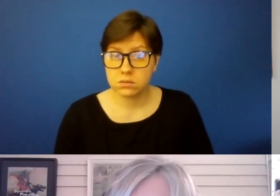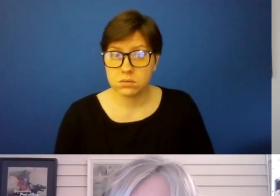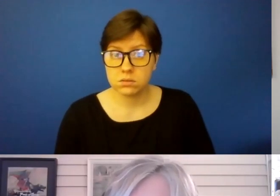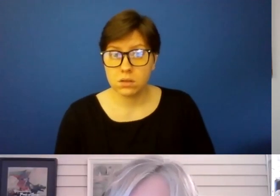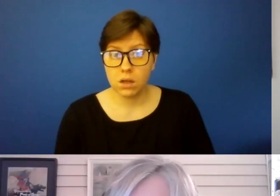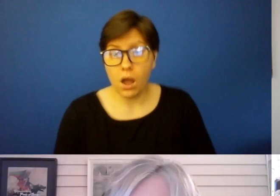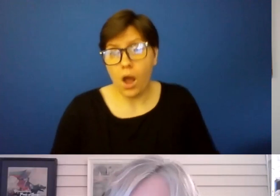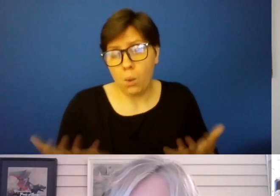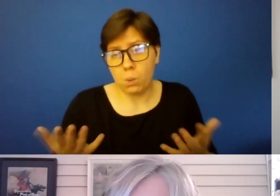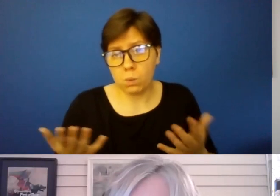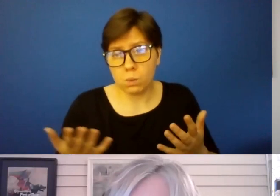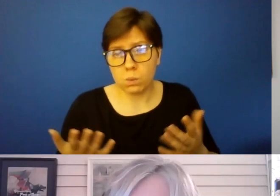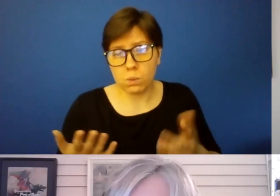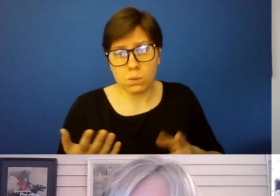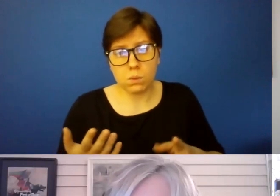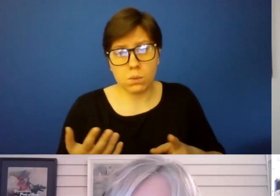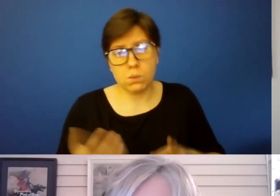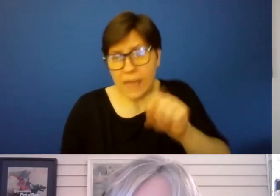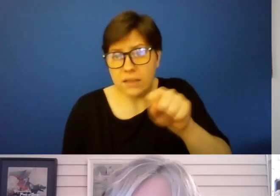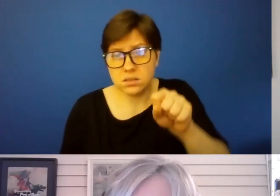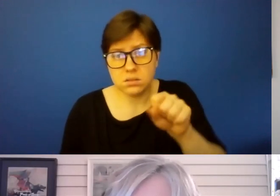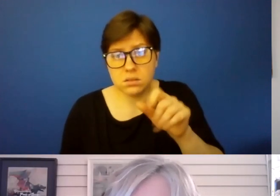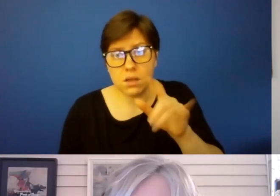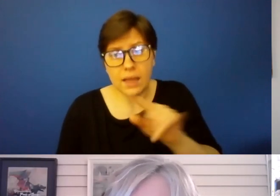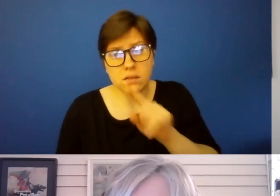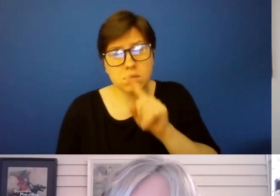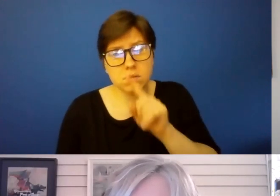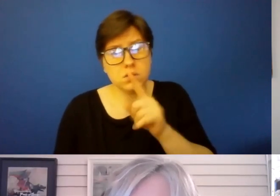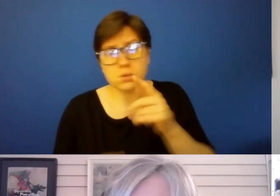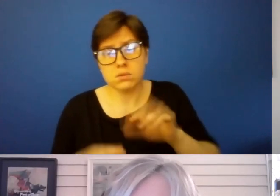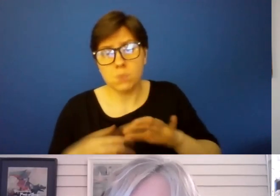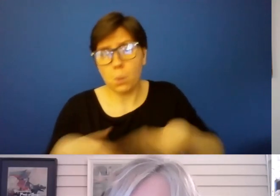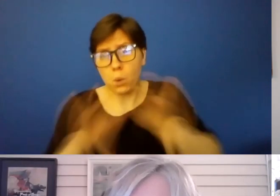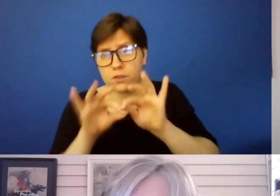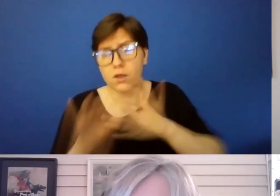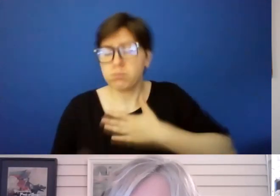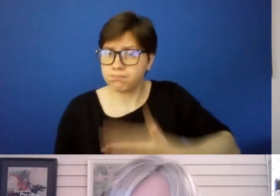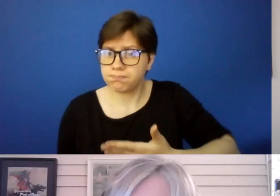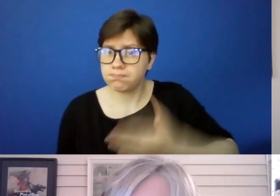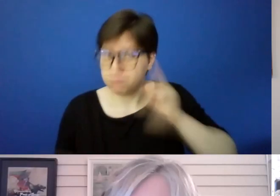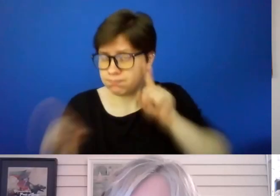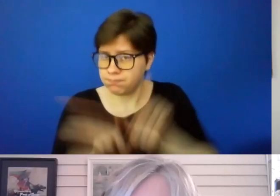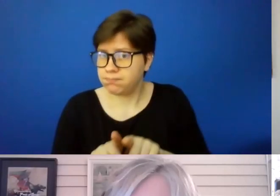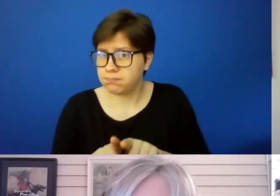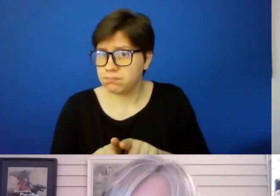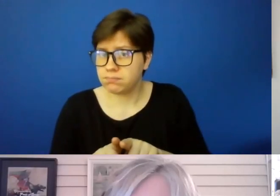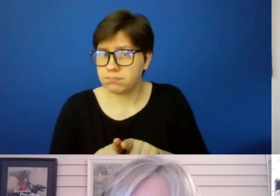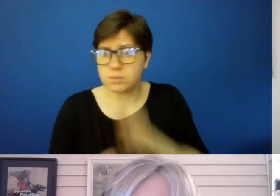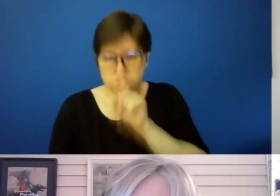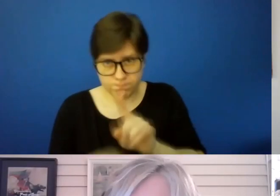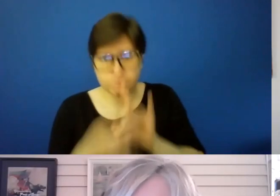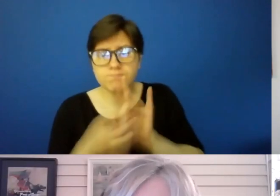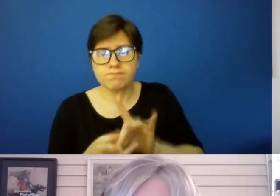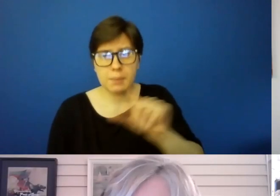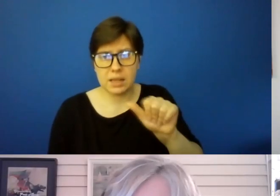Well, I mean, they are. I mean, I guess that's worth conceding, I think. They are all about, I mean, his diagram, where he had the